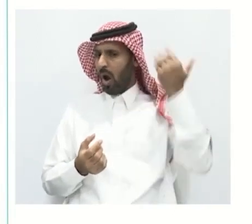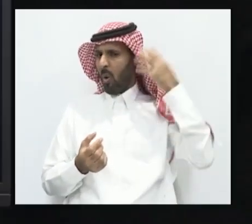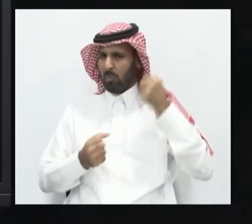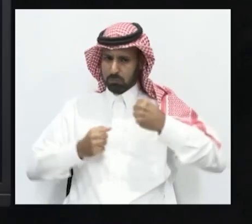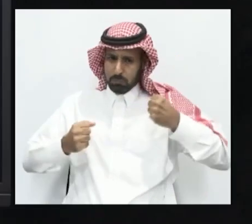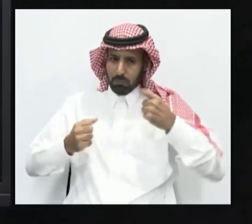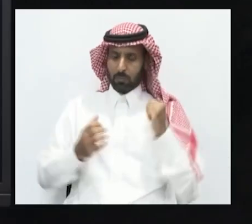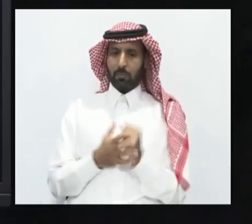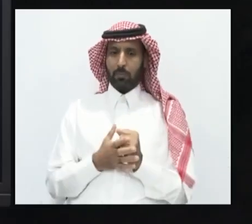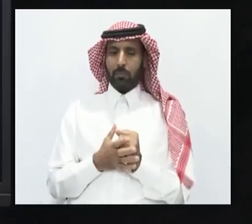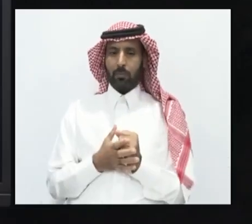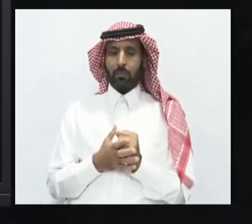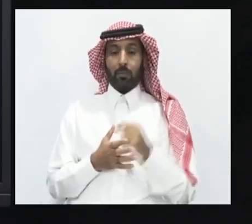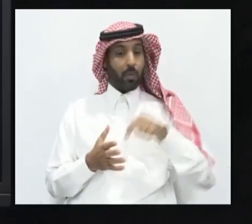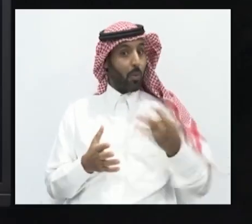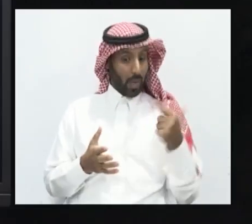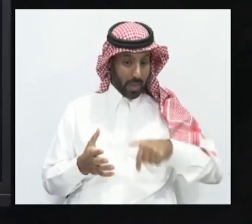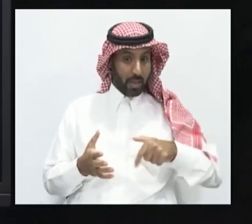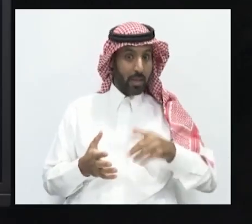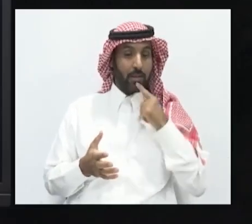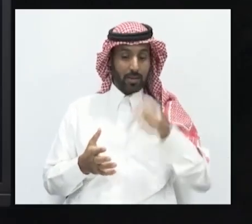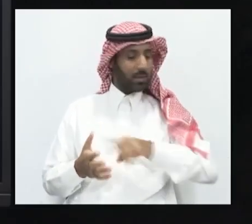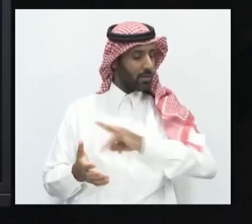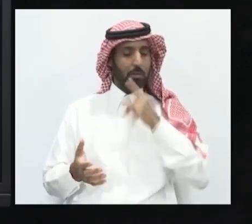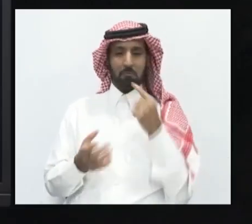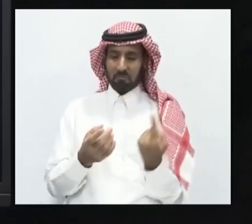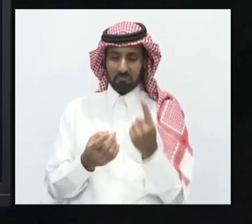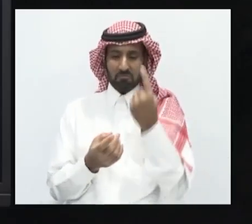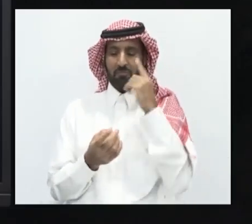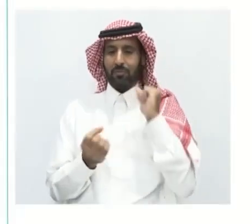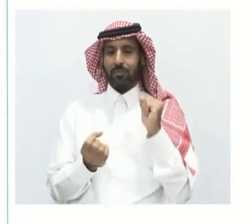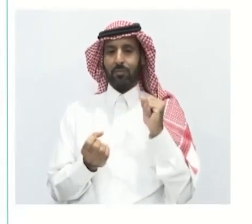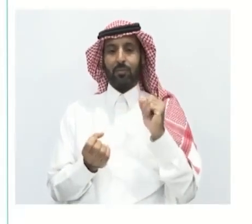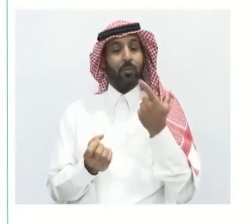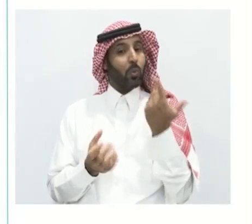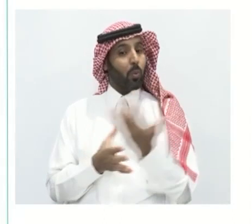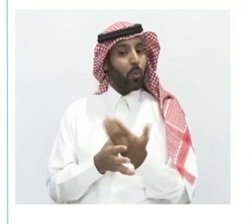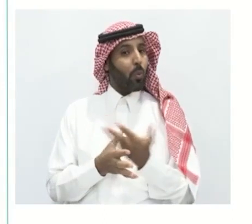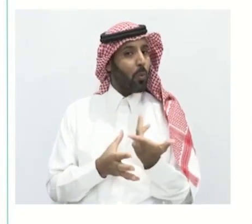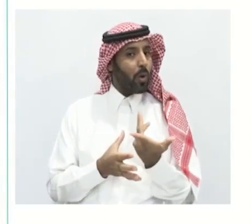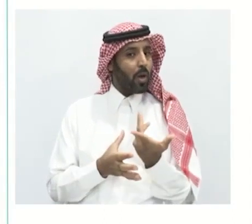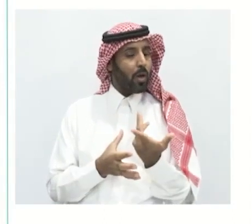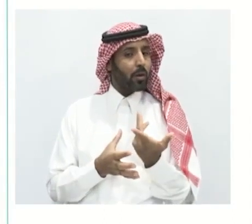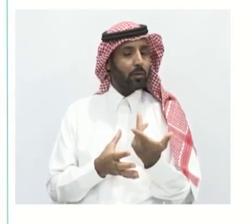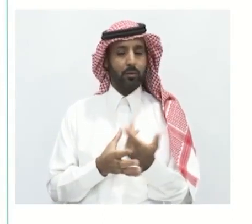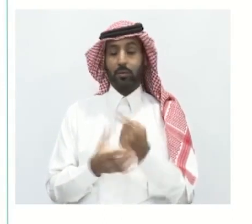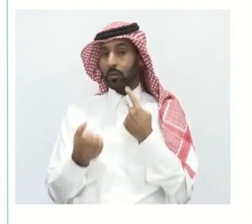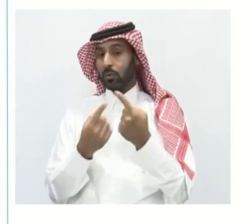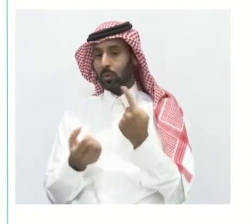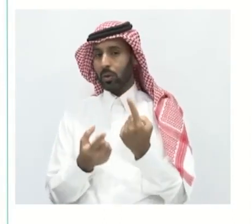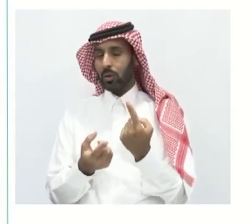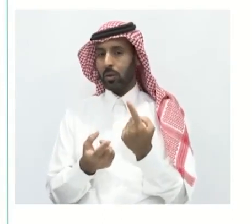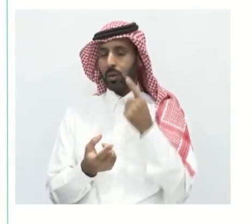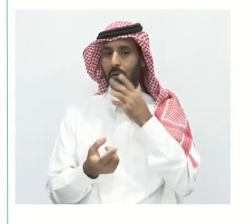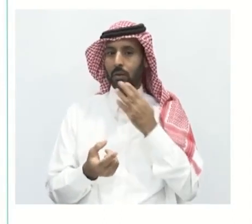was overweight. Now he isn't. Now he is slim. So we're talking about